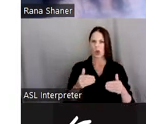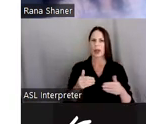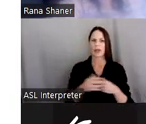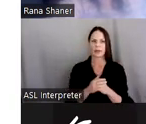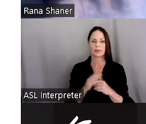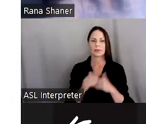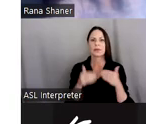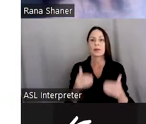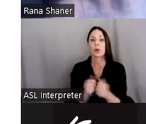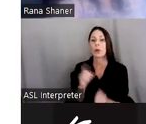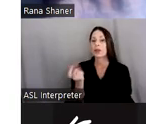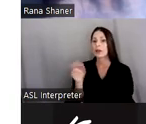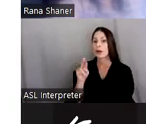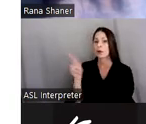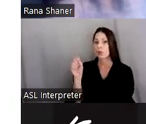with Dr. Rob.